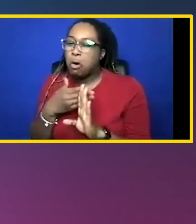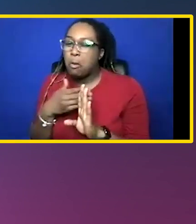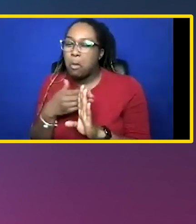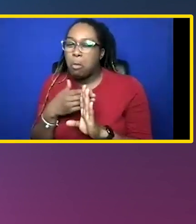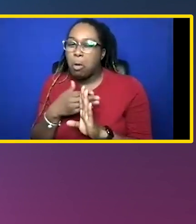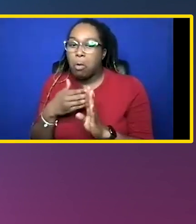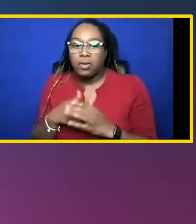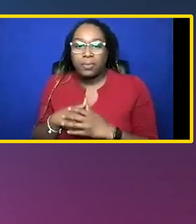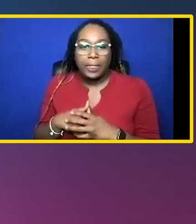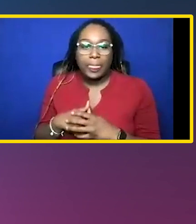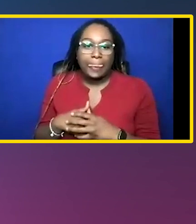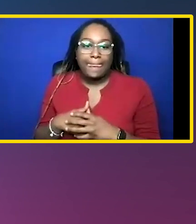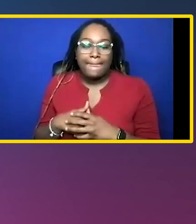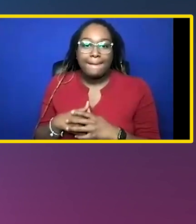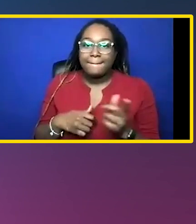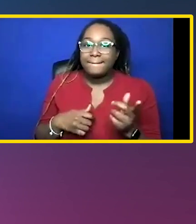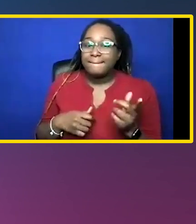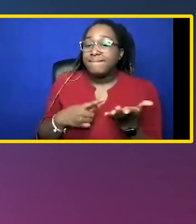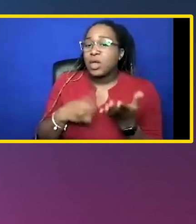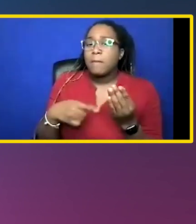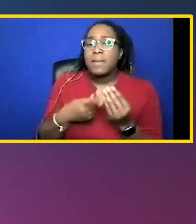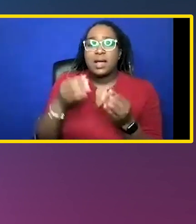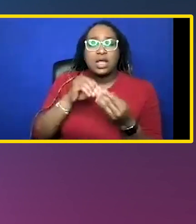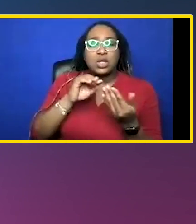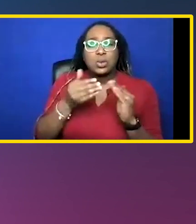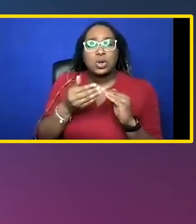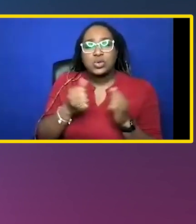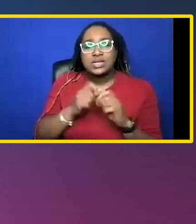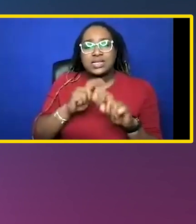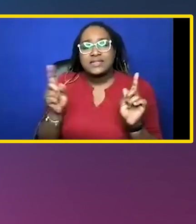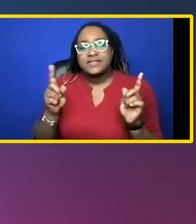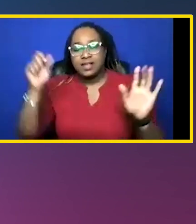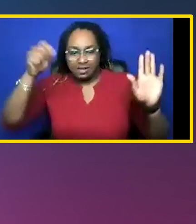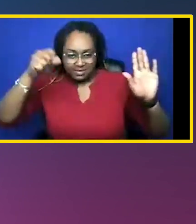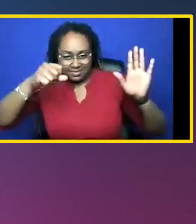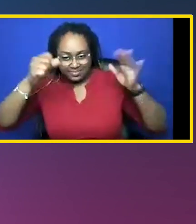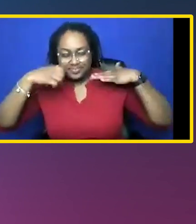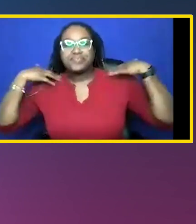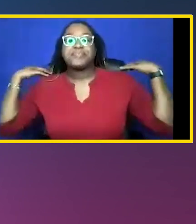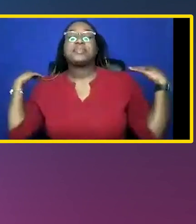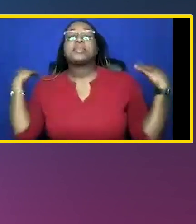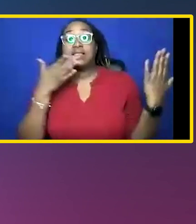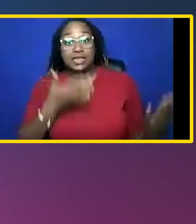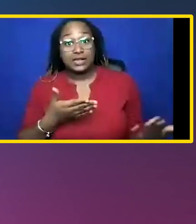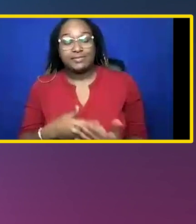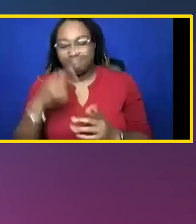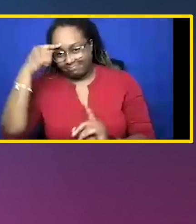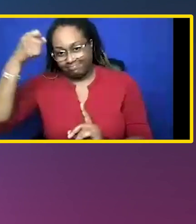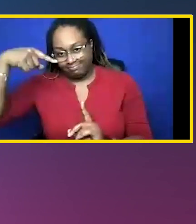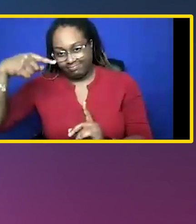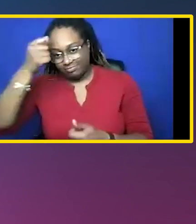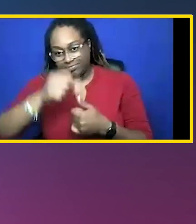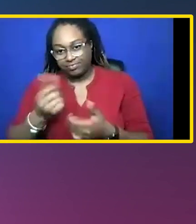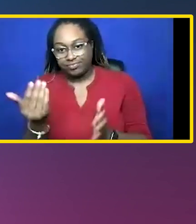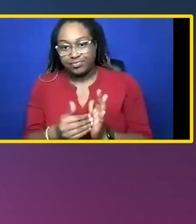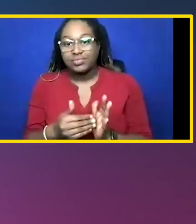that. Um, She was talking about being in community with people with oh, different yes. ideas. Yes. Yeah. So thank you. You just triggered it. So a lot